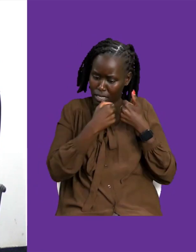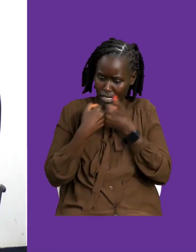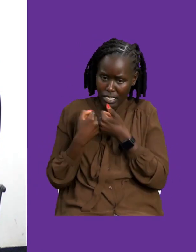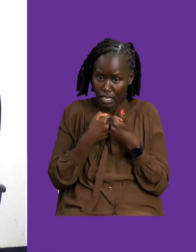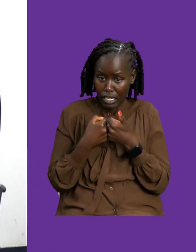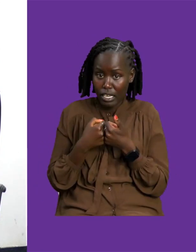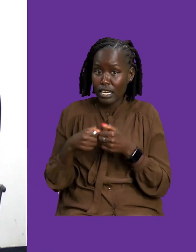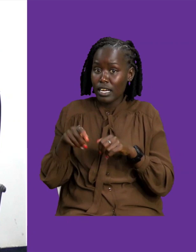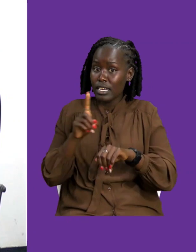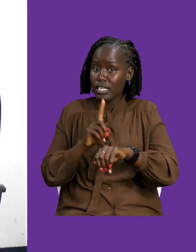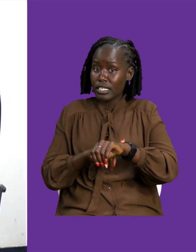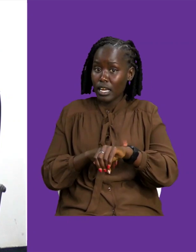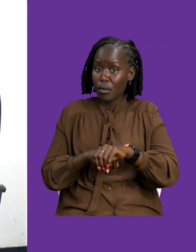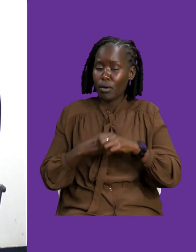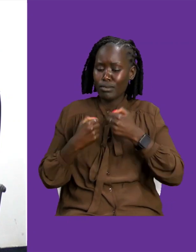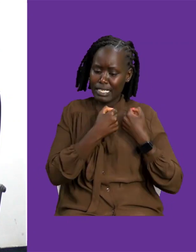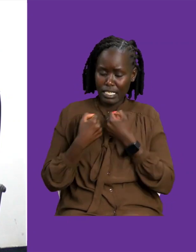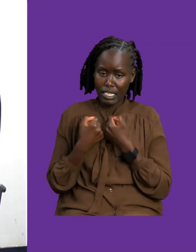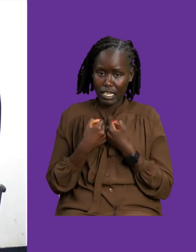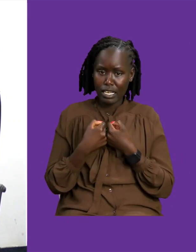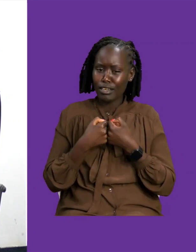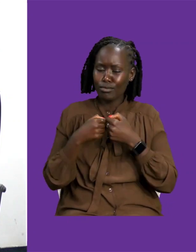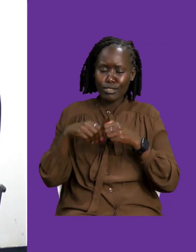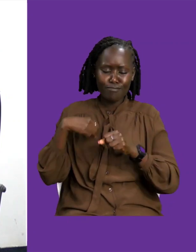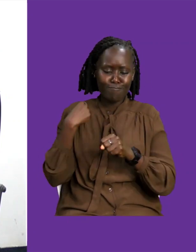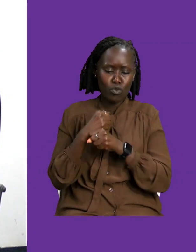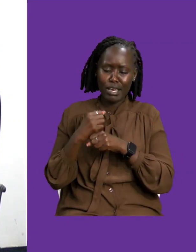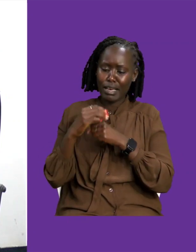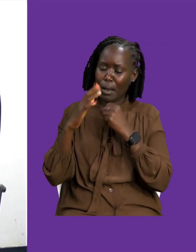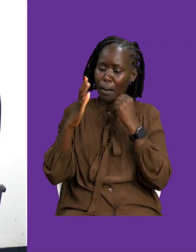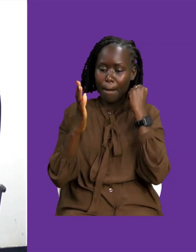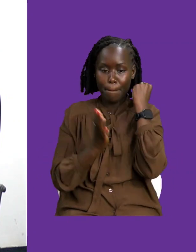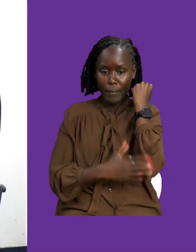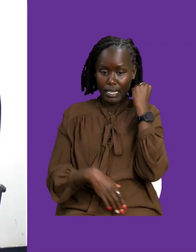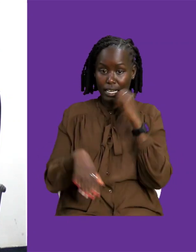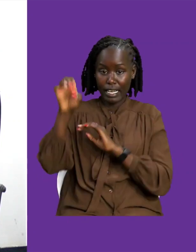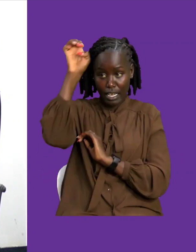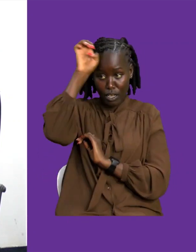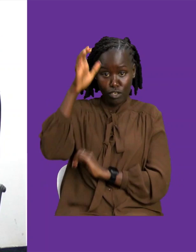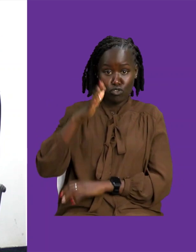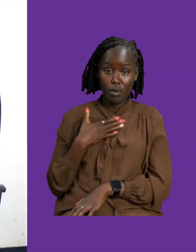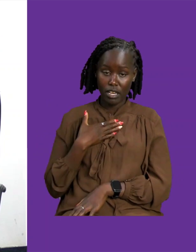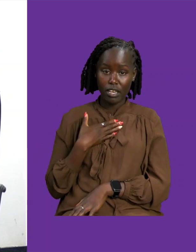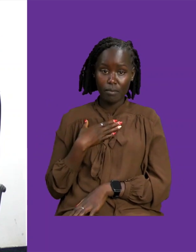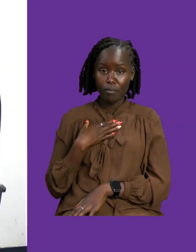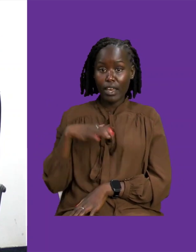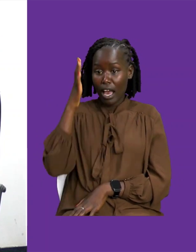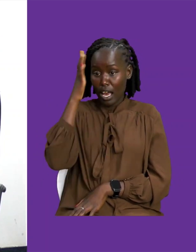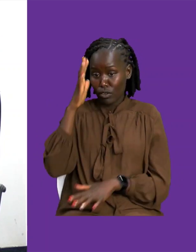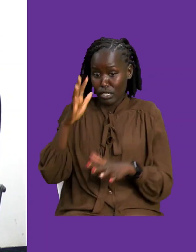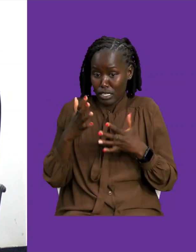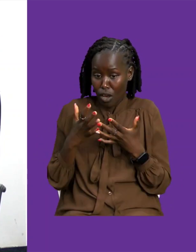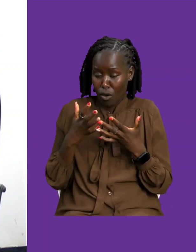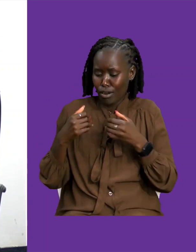struggle, during that time I was struggling, I was really performing badly. I started performing badly in my education. And she noticed how much I